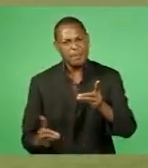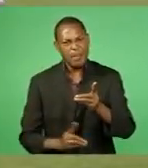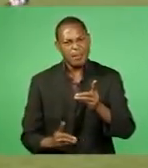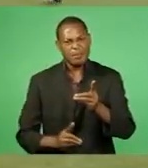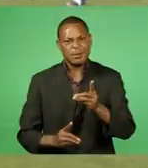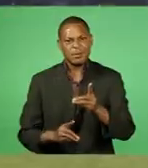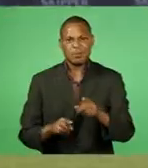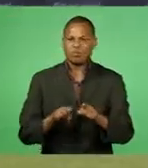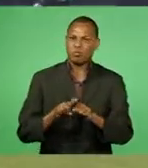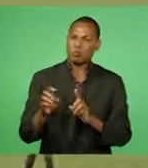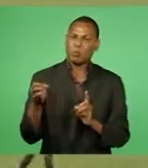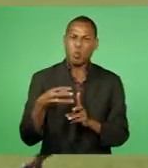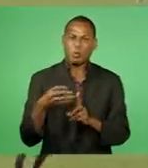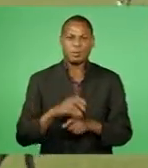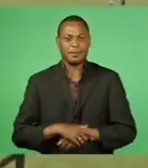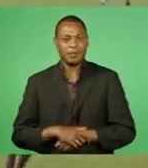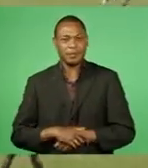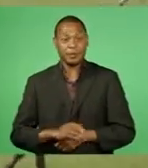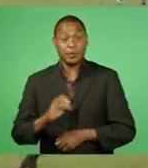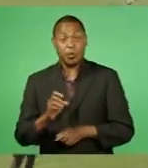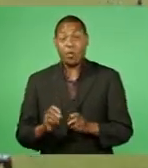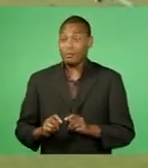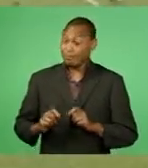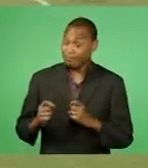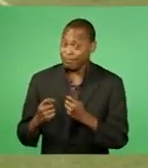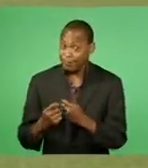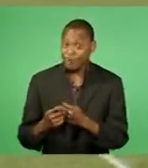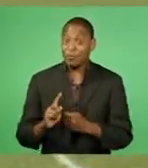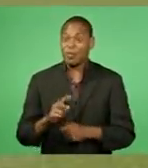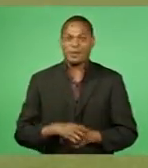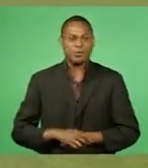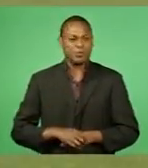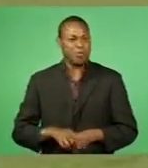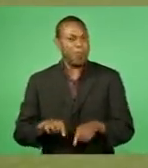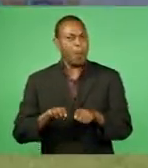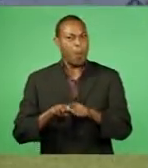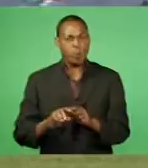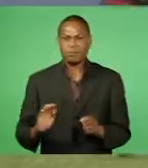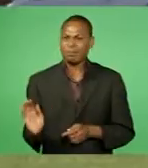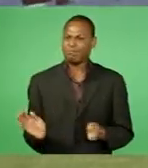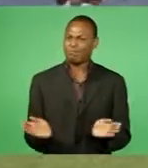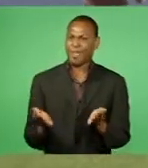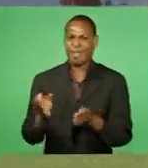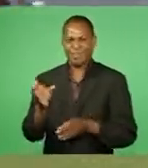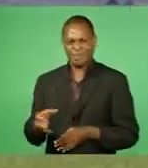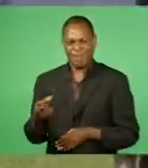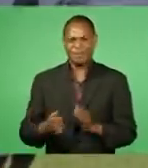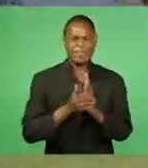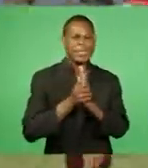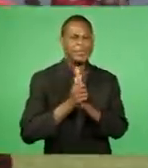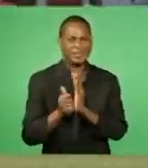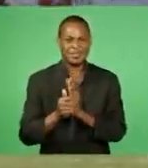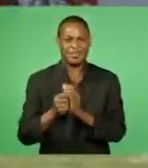top. The series has also been praised as it's a way that other players are able to showcase their skills and talents.